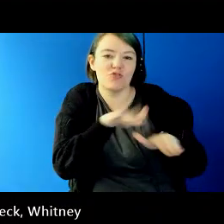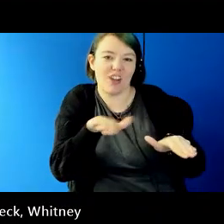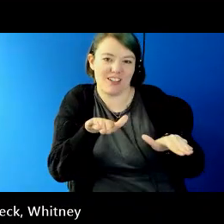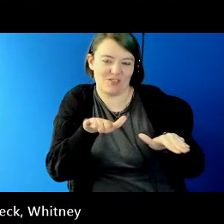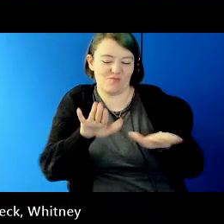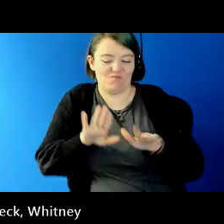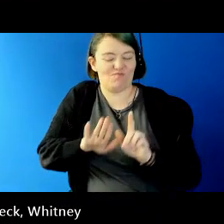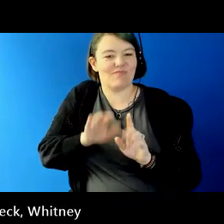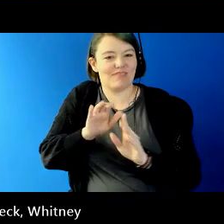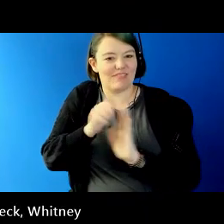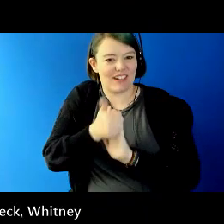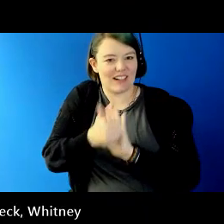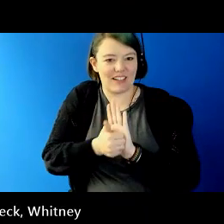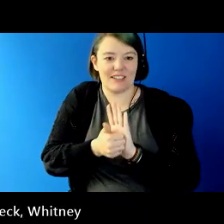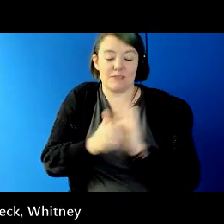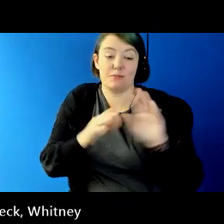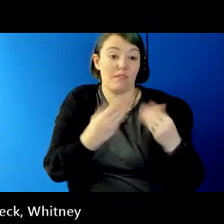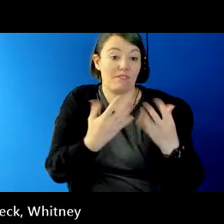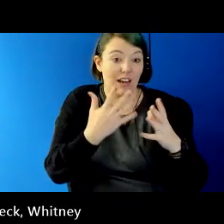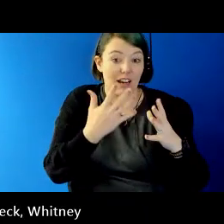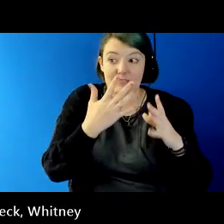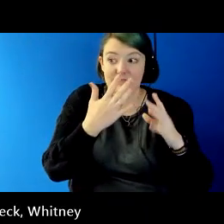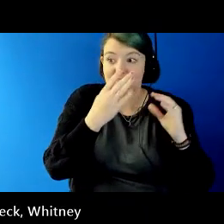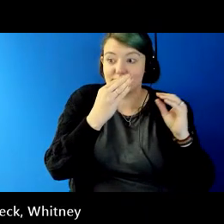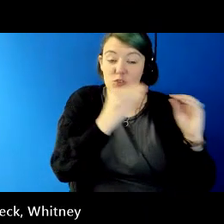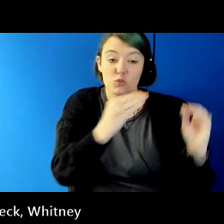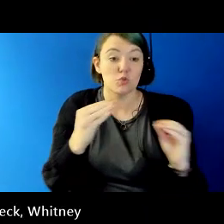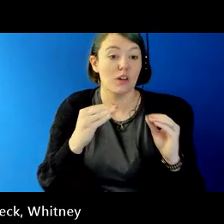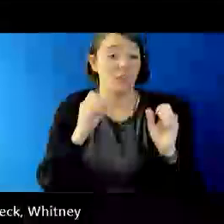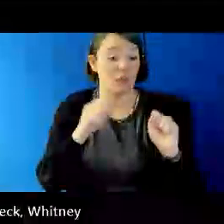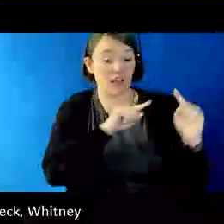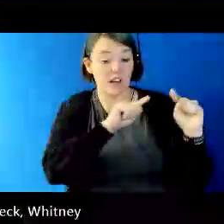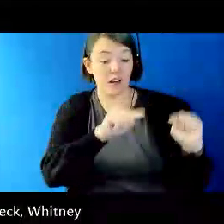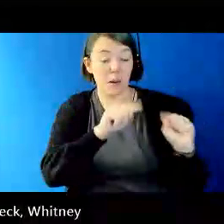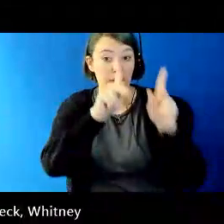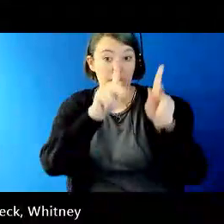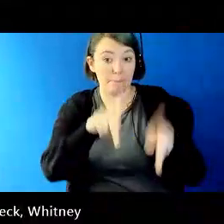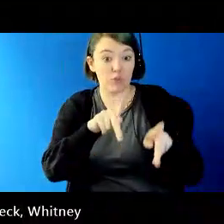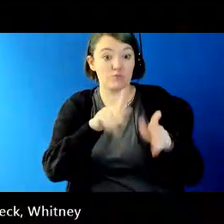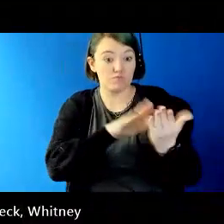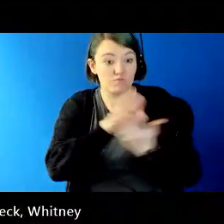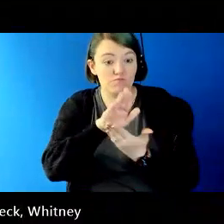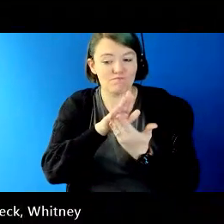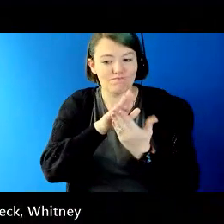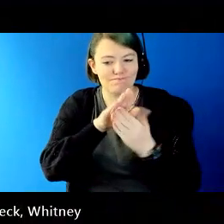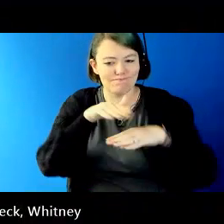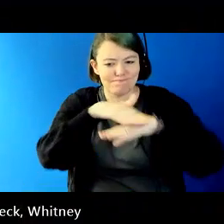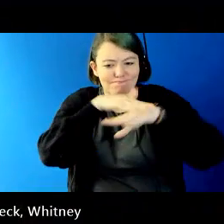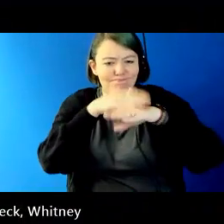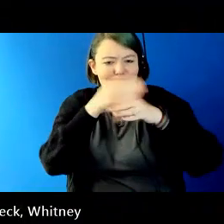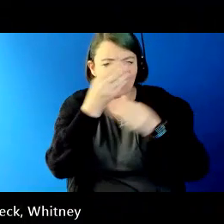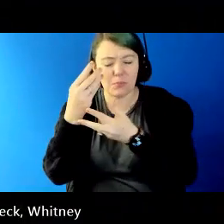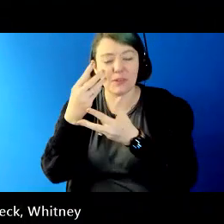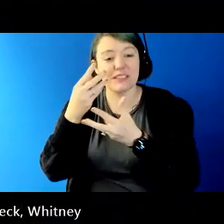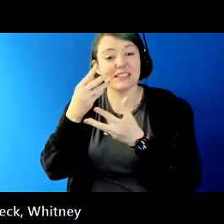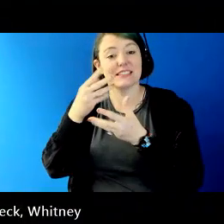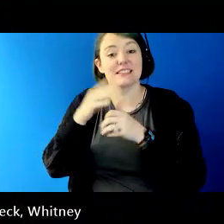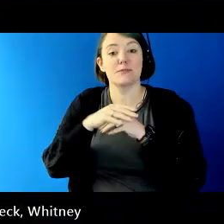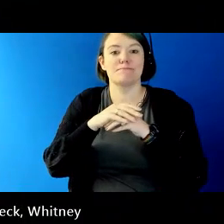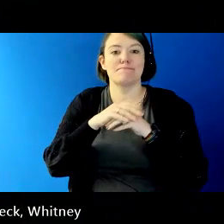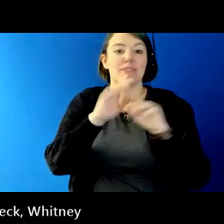as a resource. We provide trainings. We can, attend in person, give an overview of the program to certain team members,